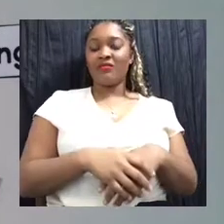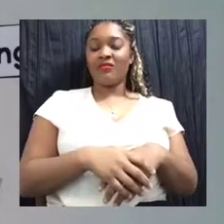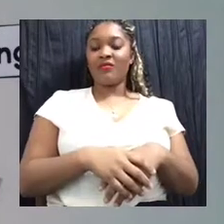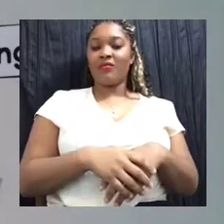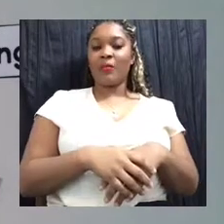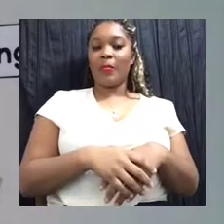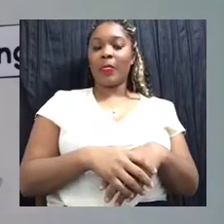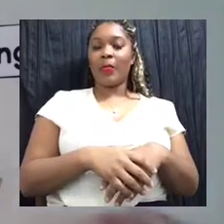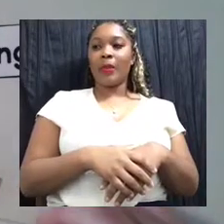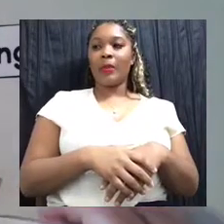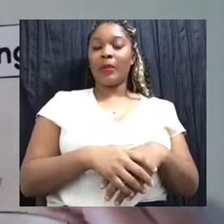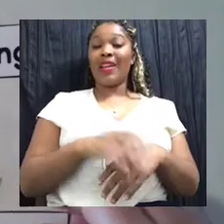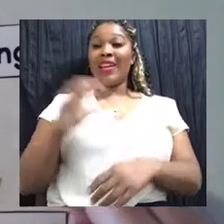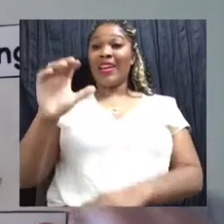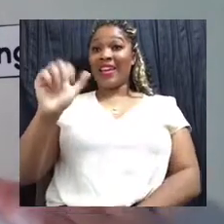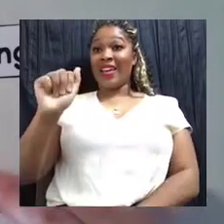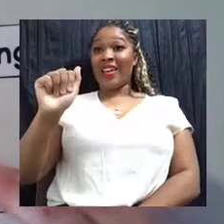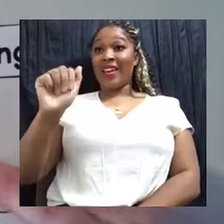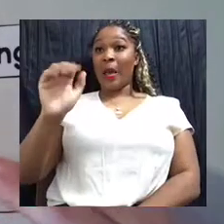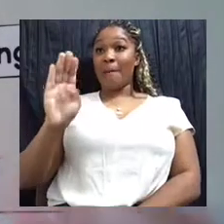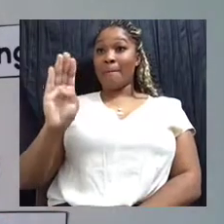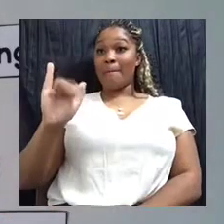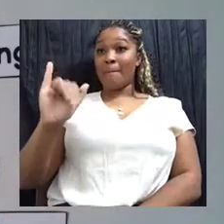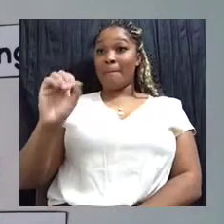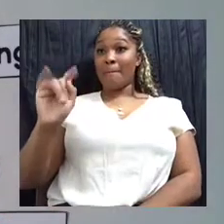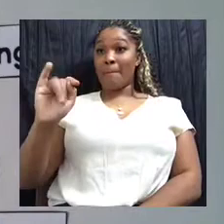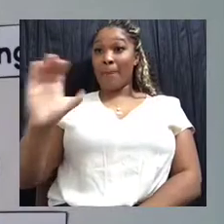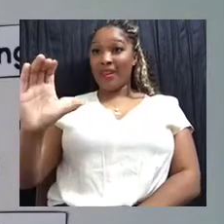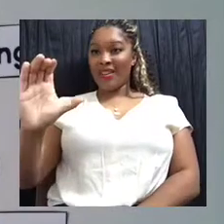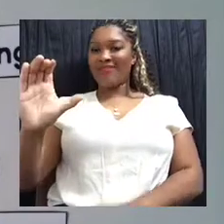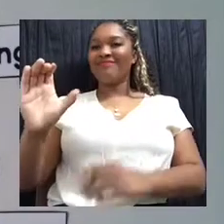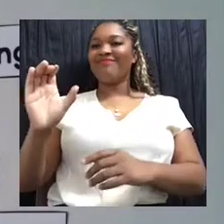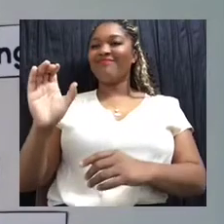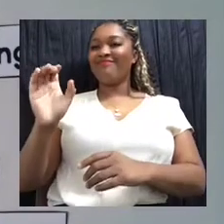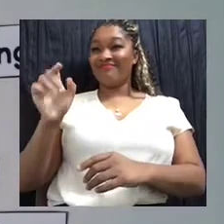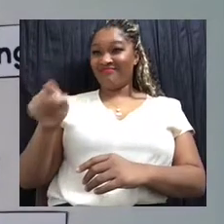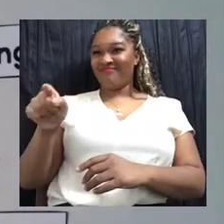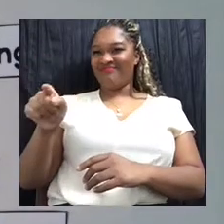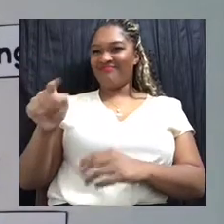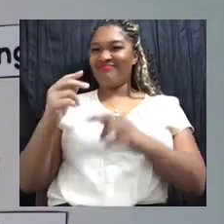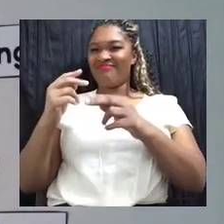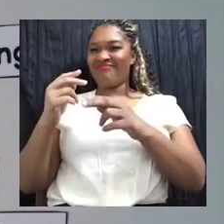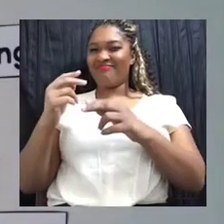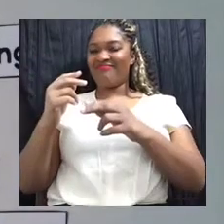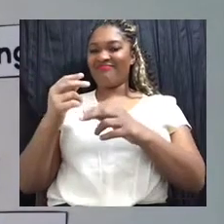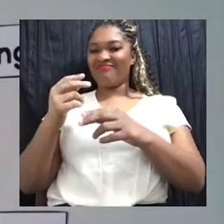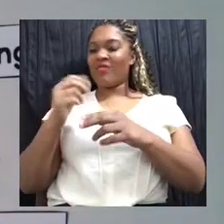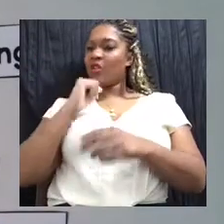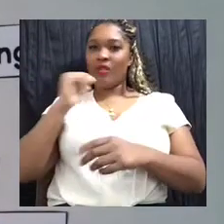And abiotic things are non-living.